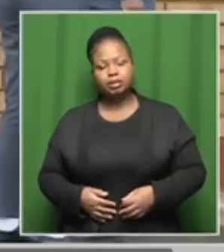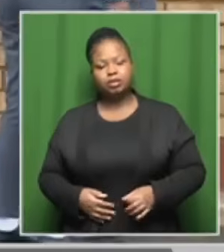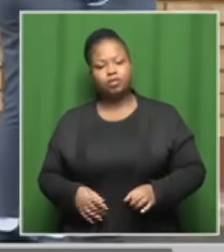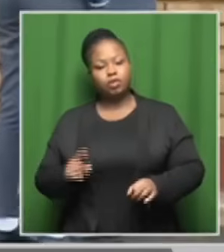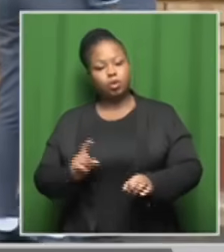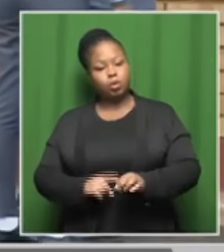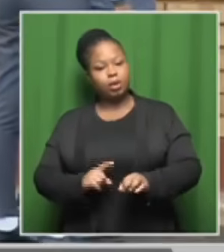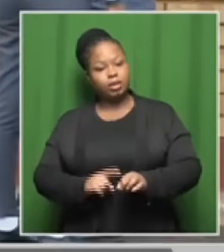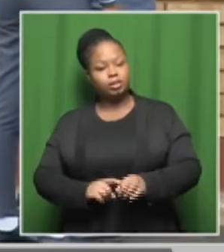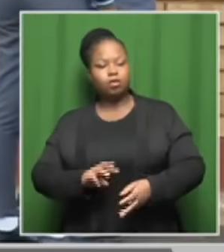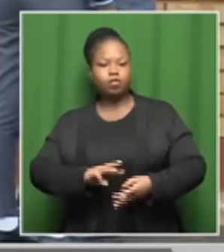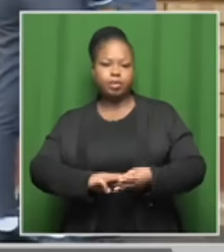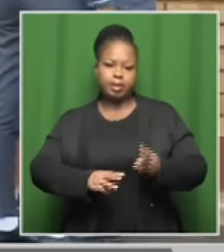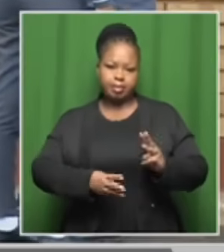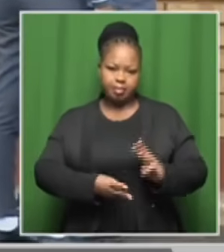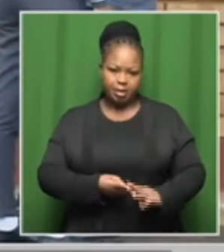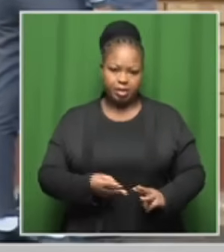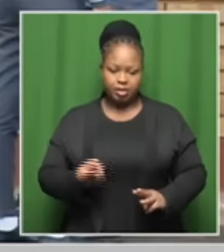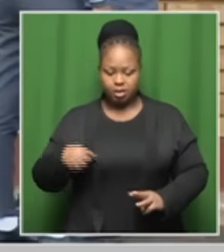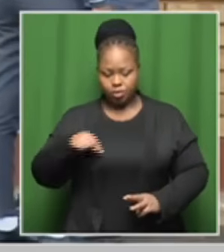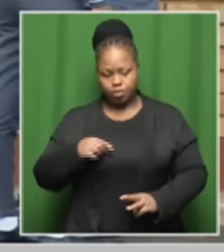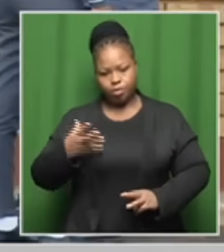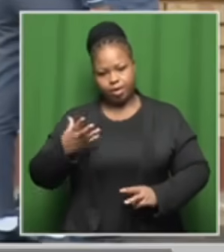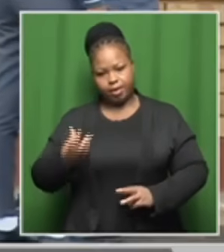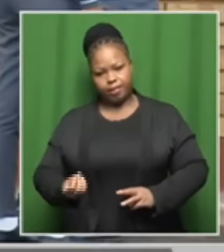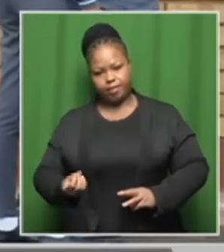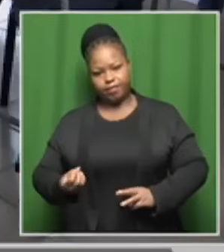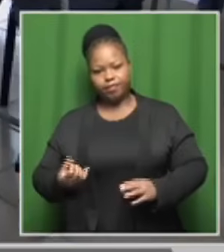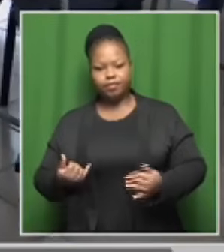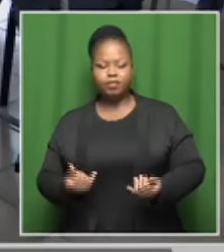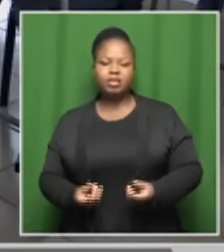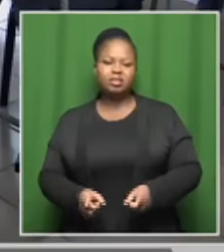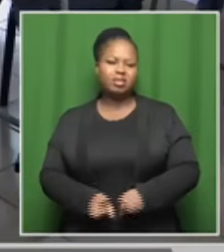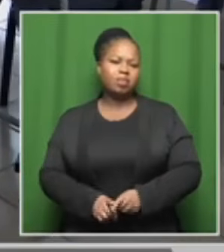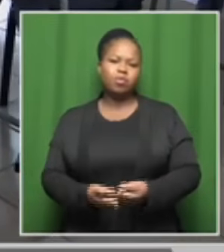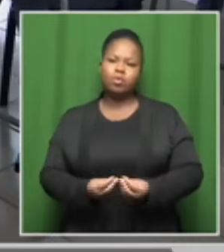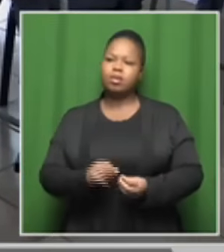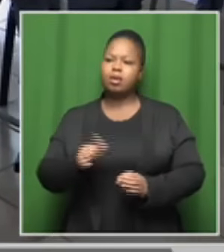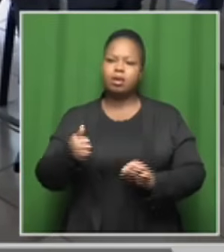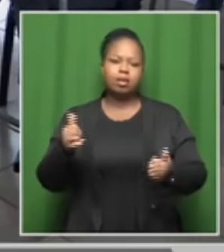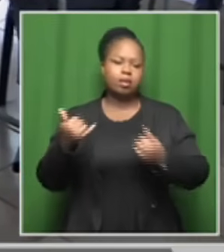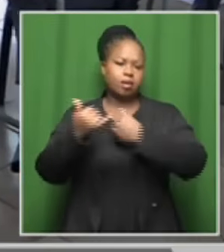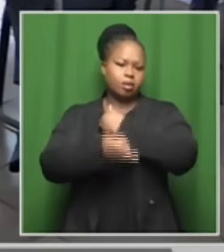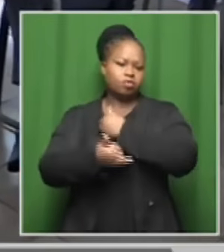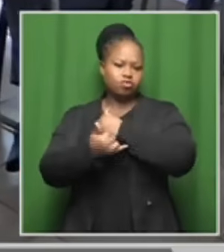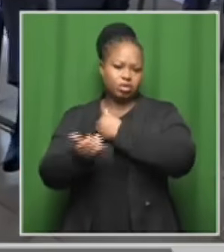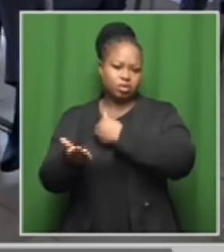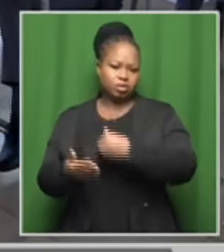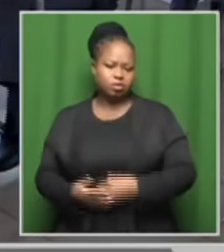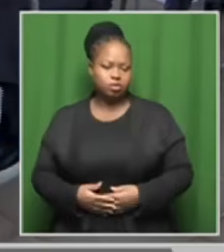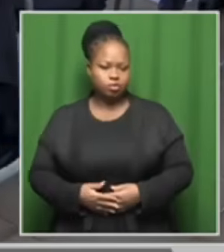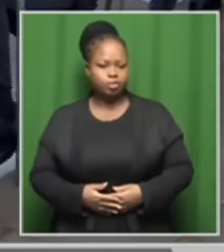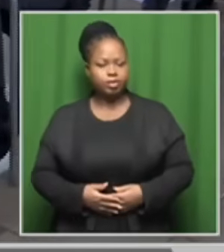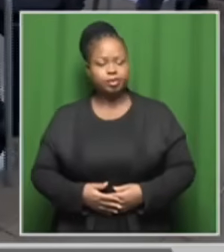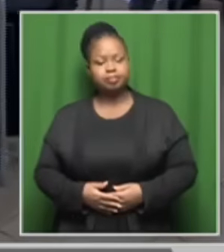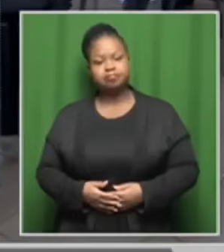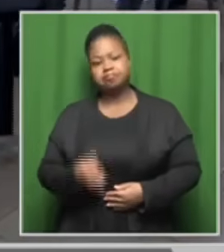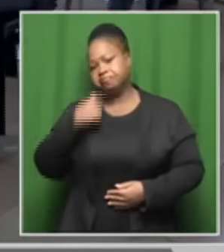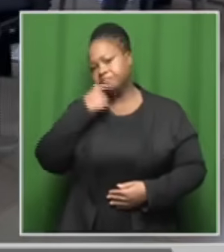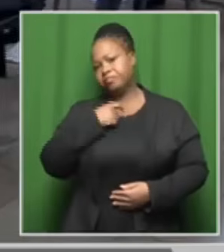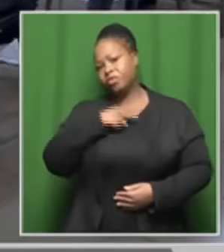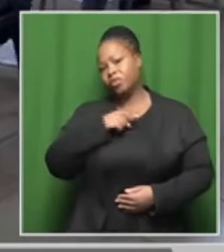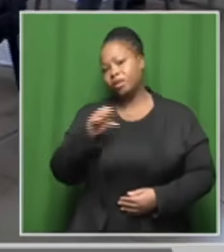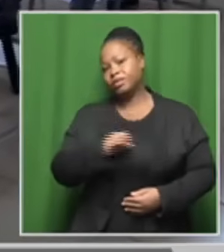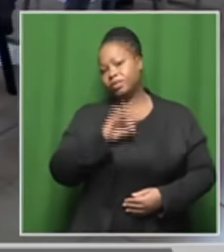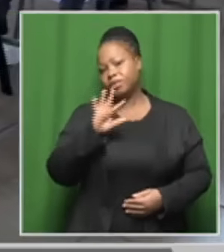of mathematics that we have and other countries. So it's a sad indictment, because South